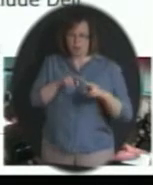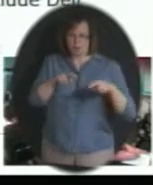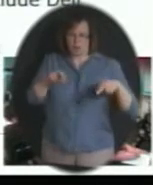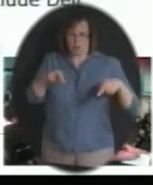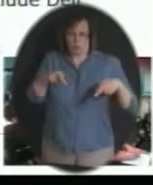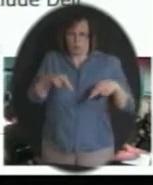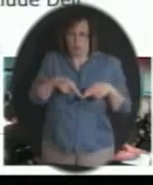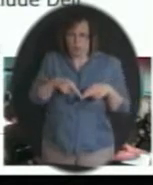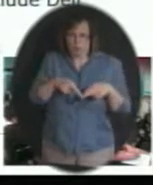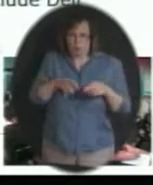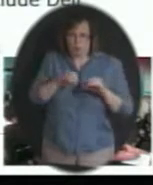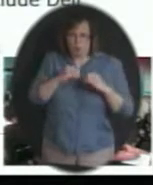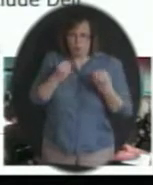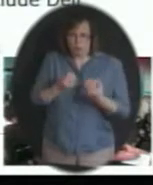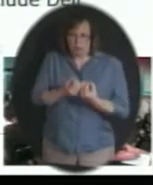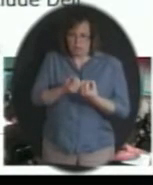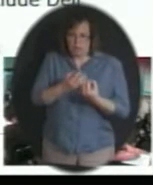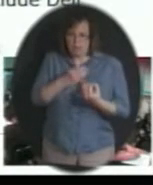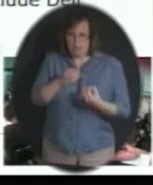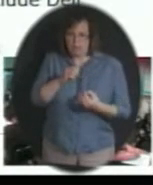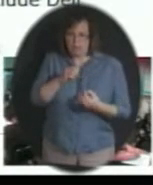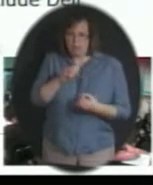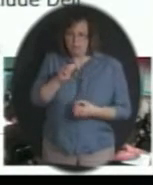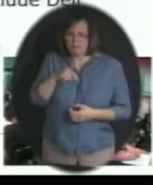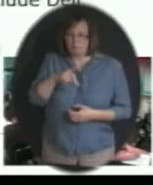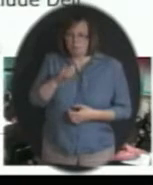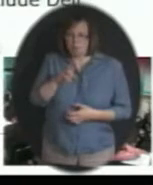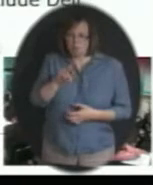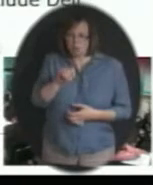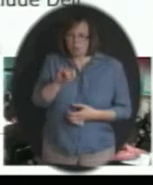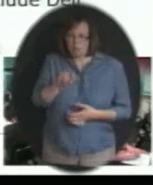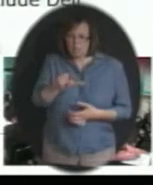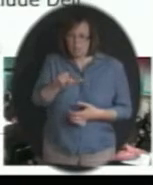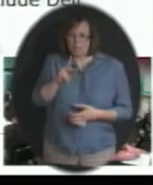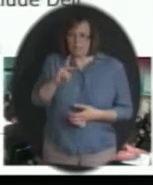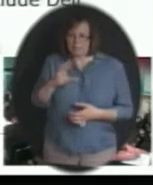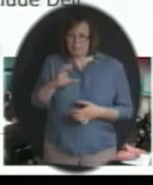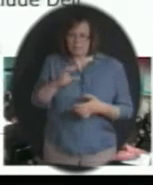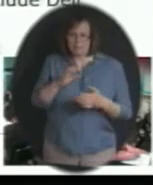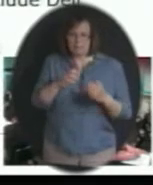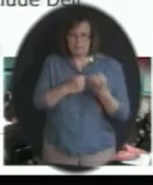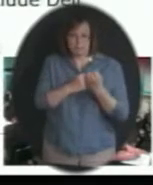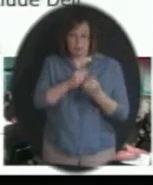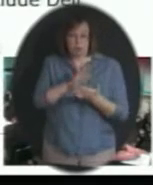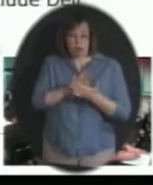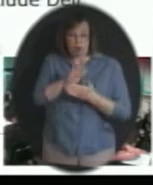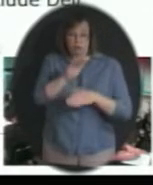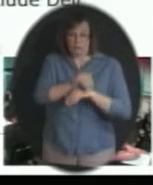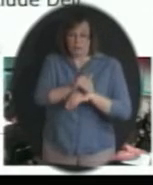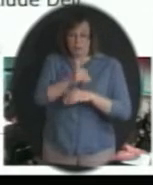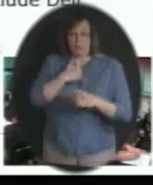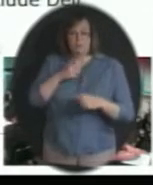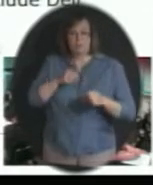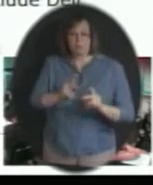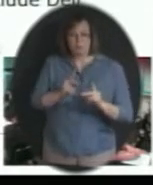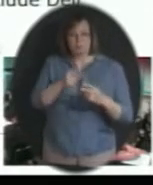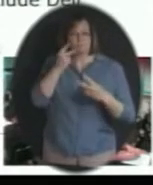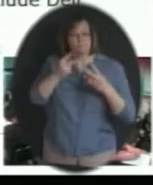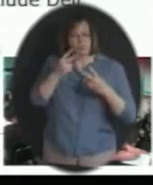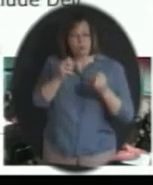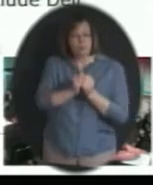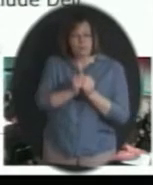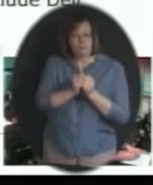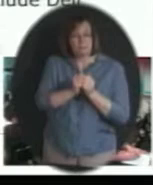Regional organization and Sporting KC. They sponsor a college night where the students have the opportunity to visit with a number